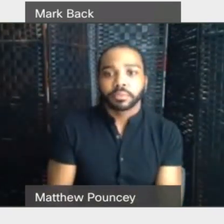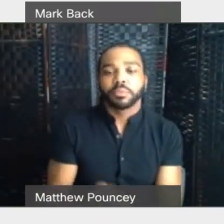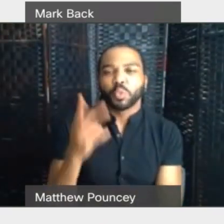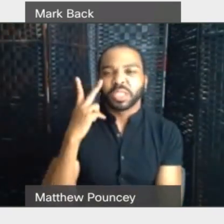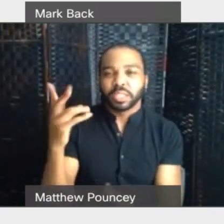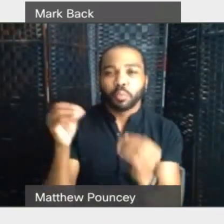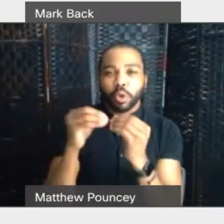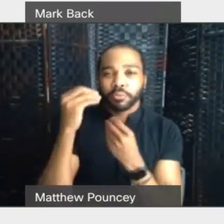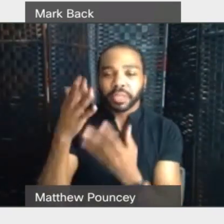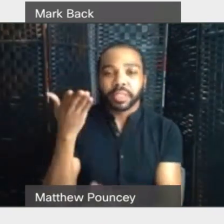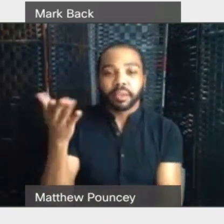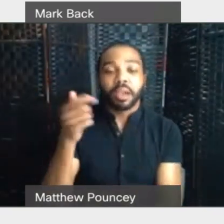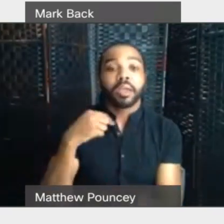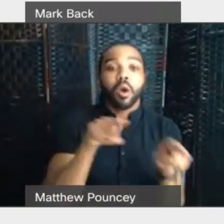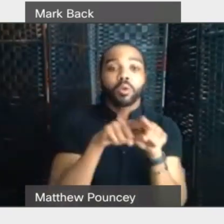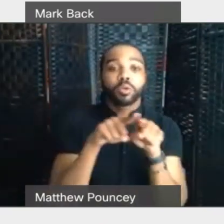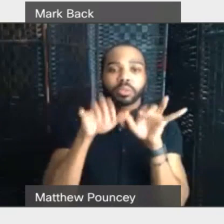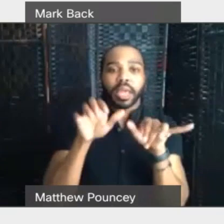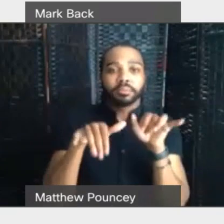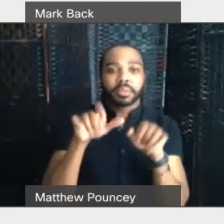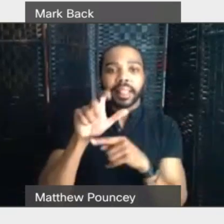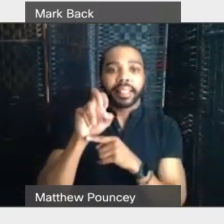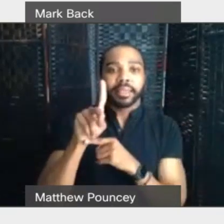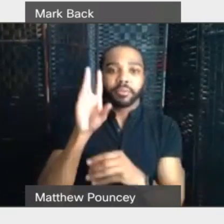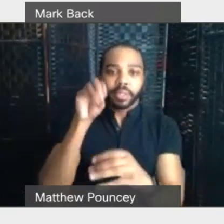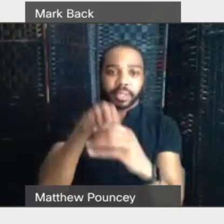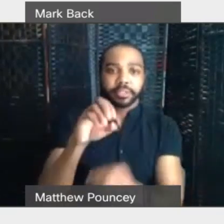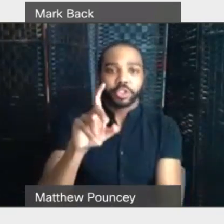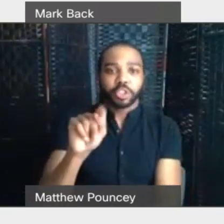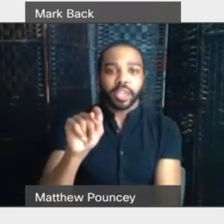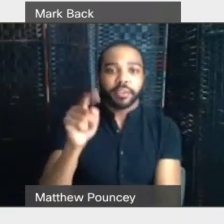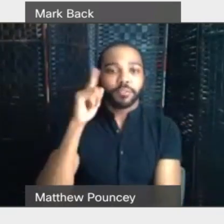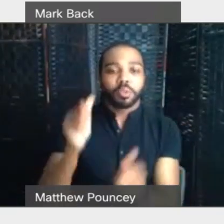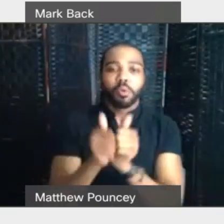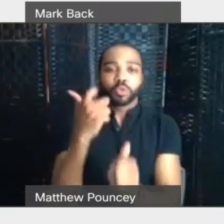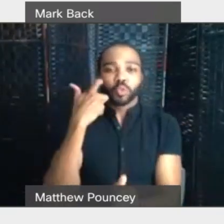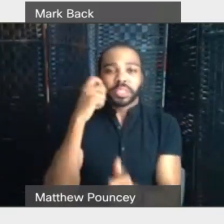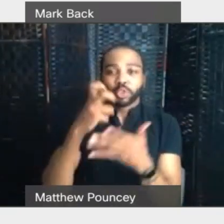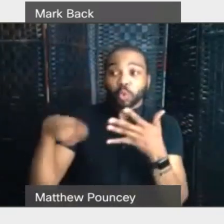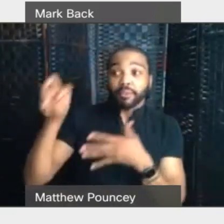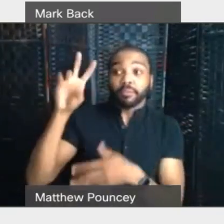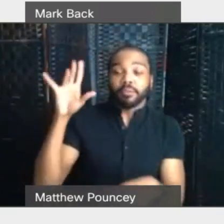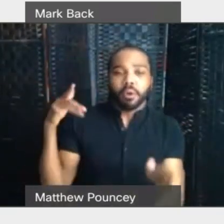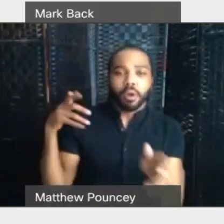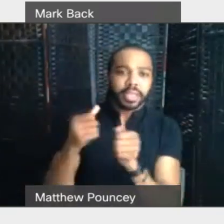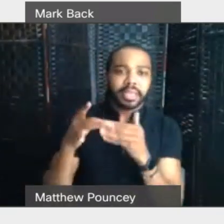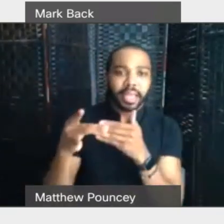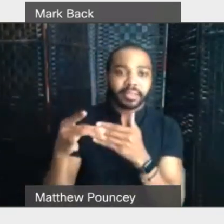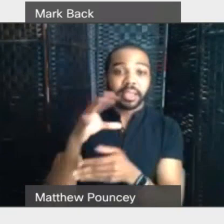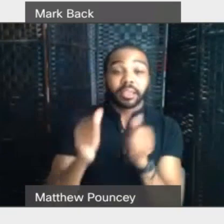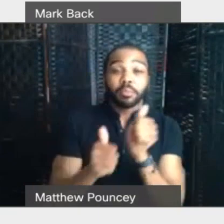put in the chat a link to the most recent travel update guidance, as well as the most recent